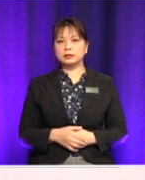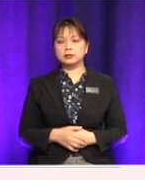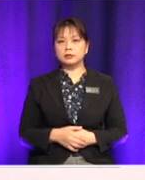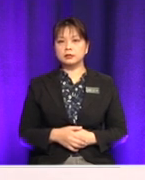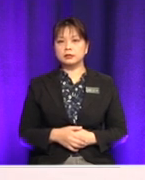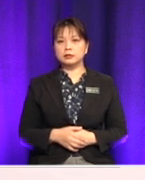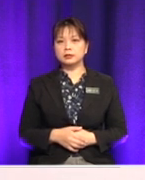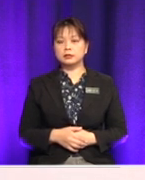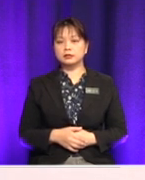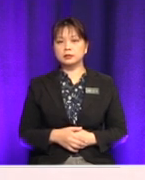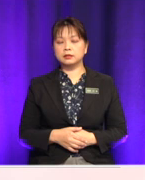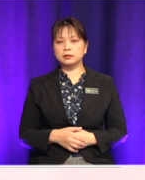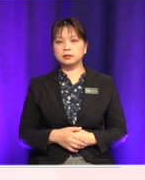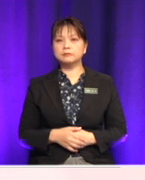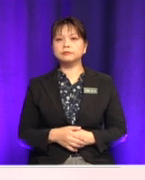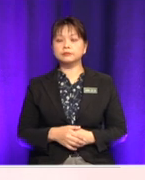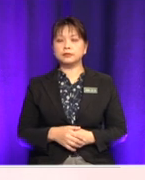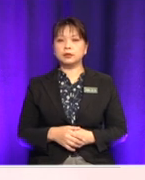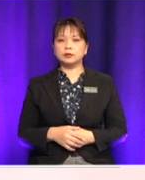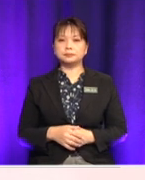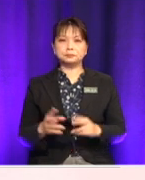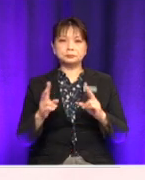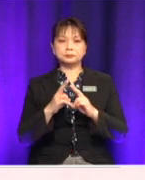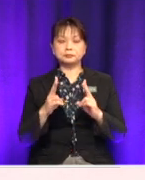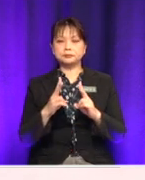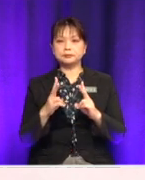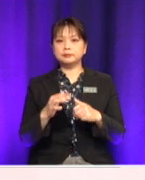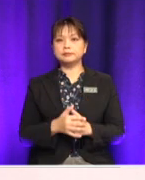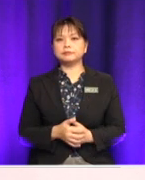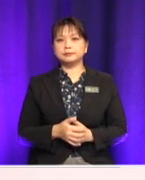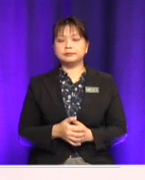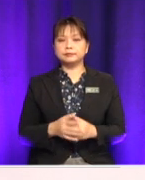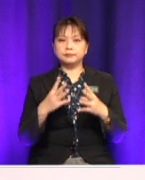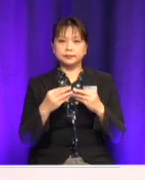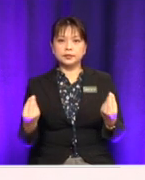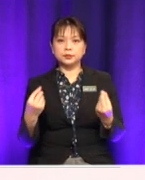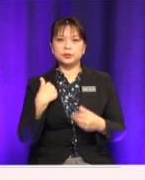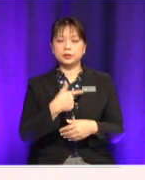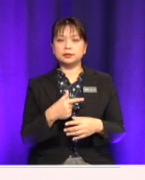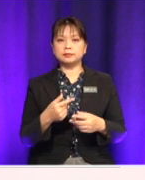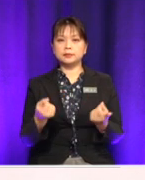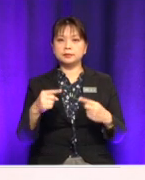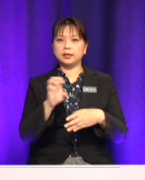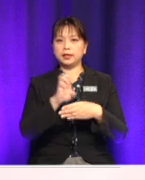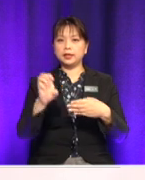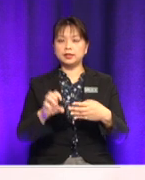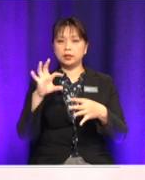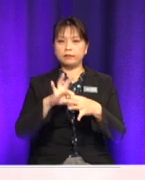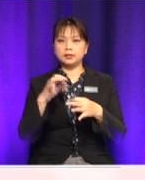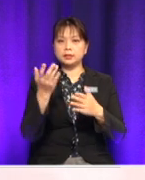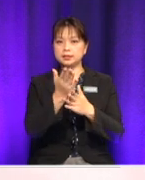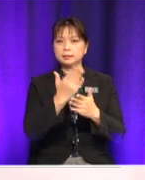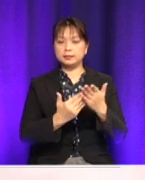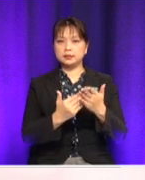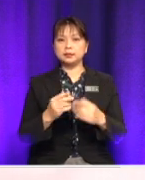and vegetables. Very good, Fatin. So having said that, we have come to the end of our segment 4 and